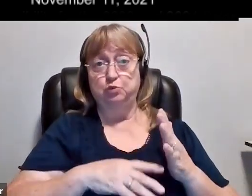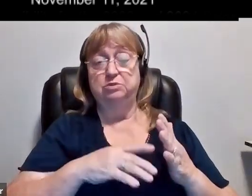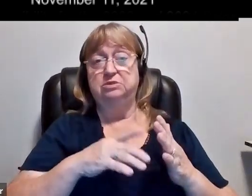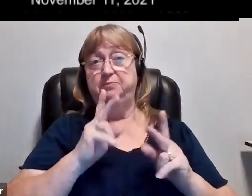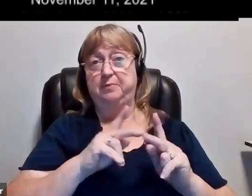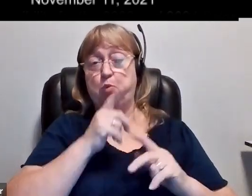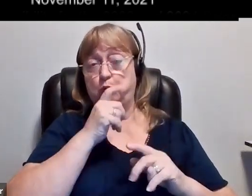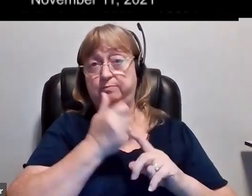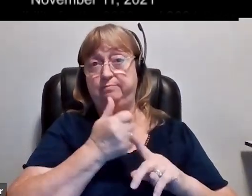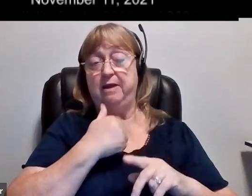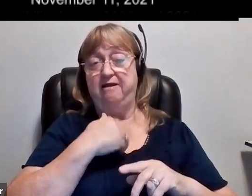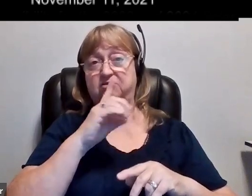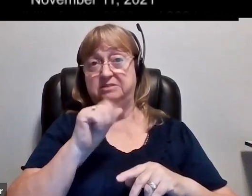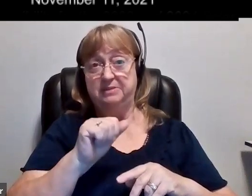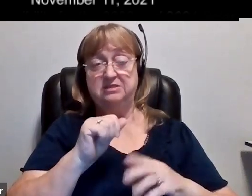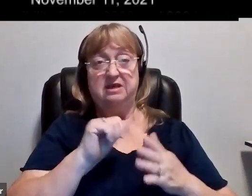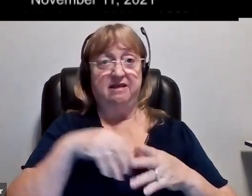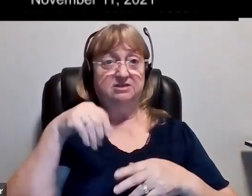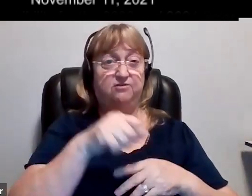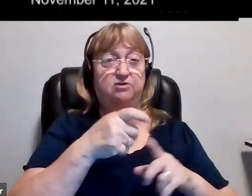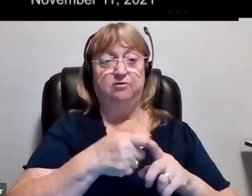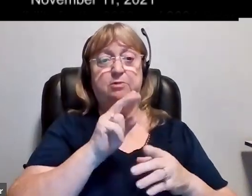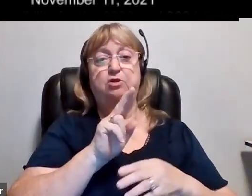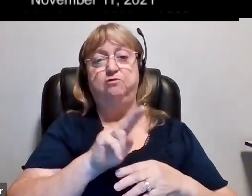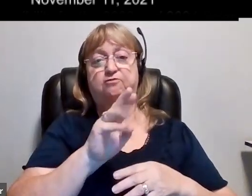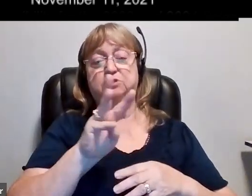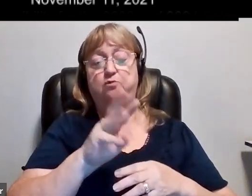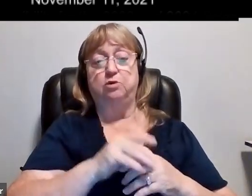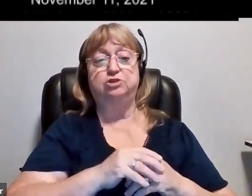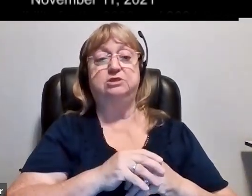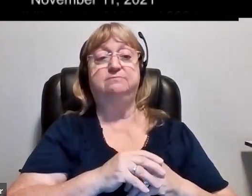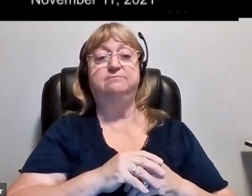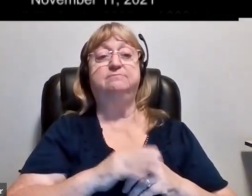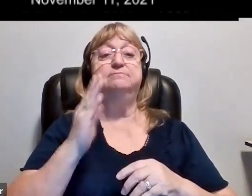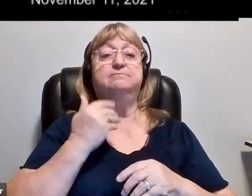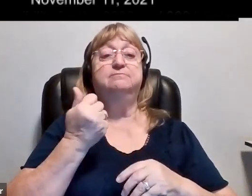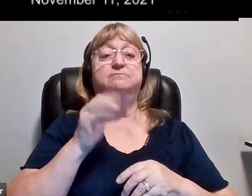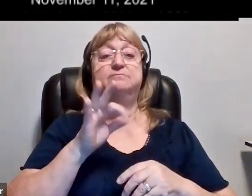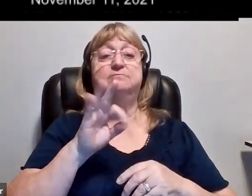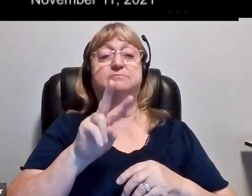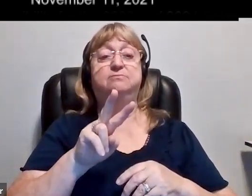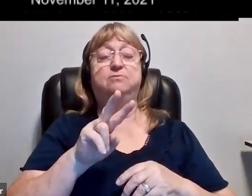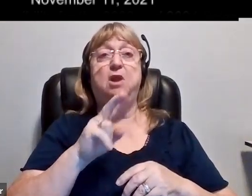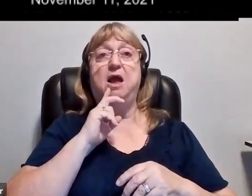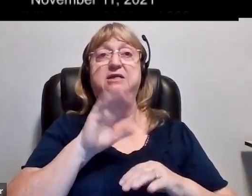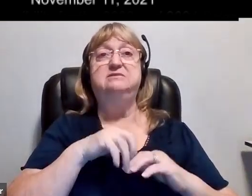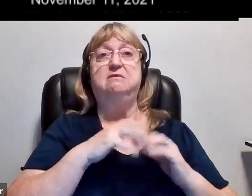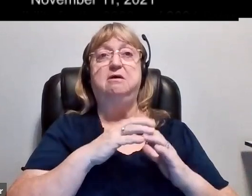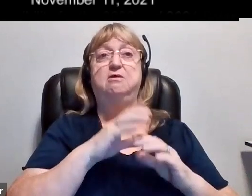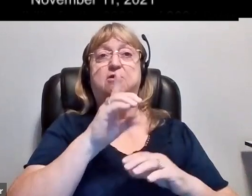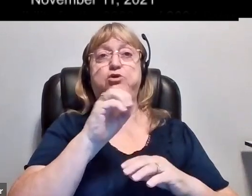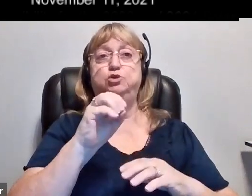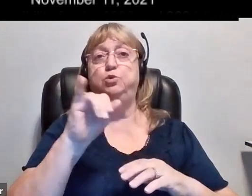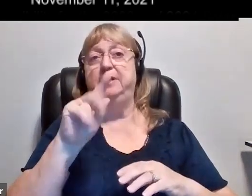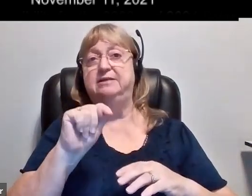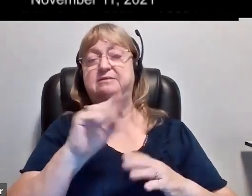else. That's all funded by the University of Washington. Back in 1992, I started the Do It Center, which stands for